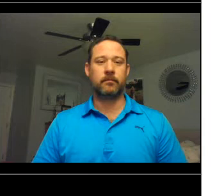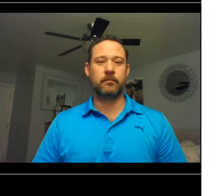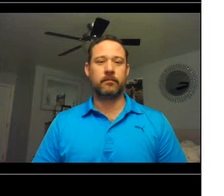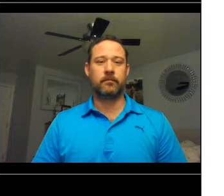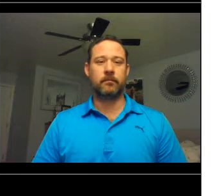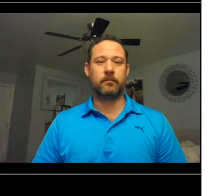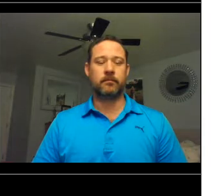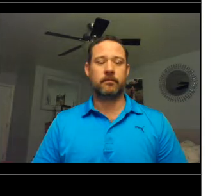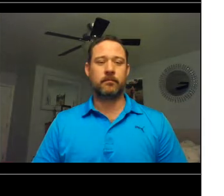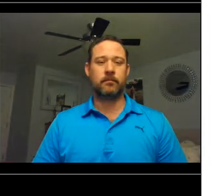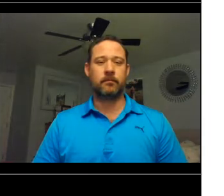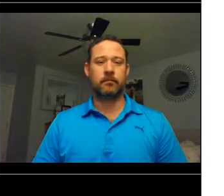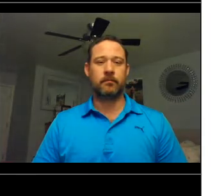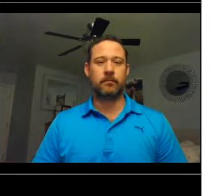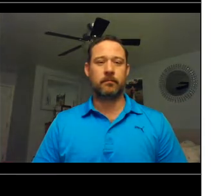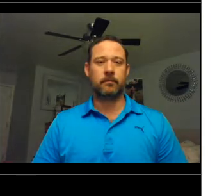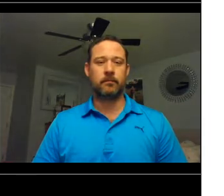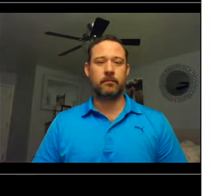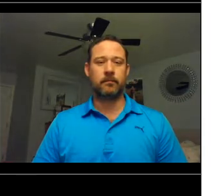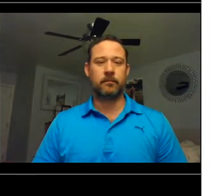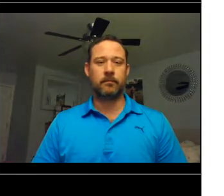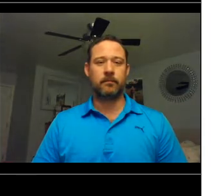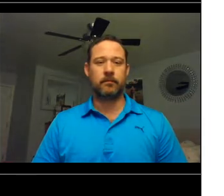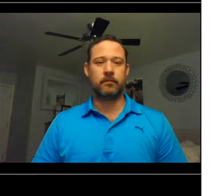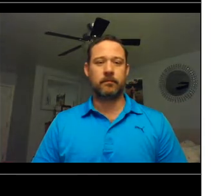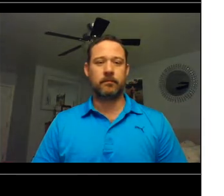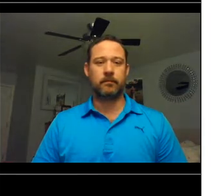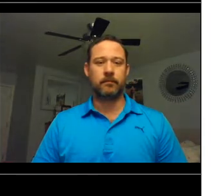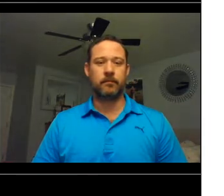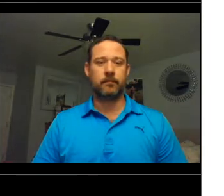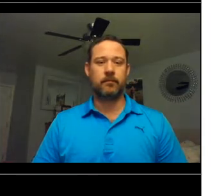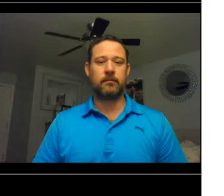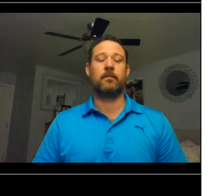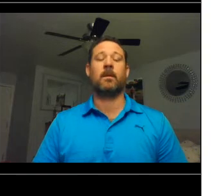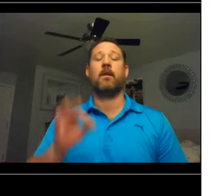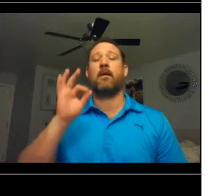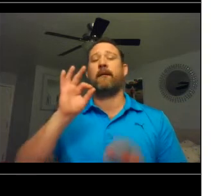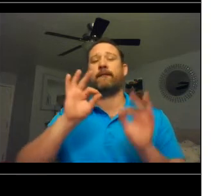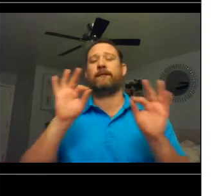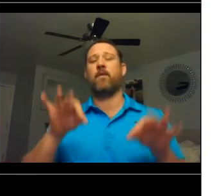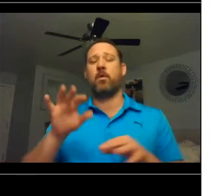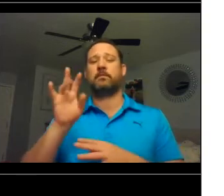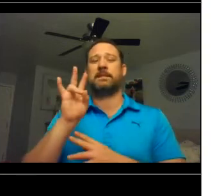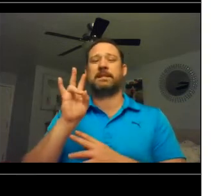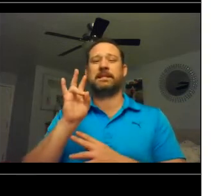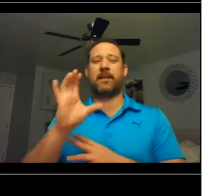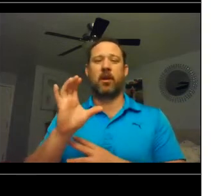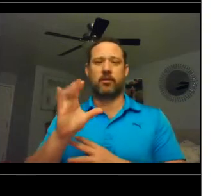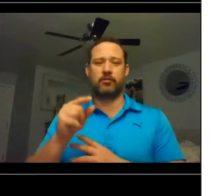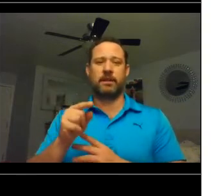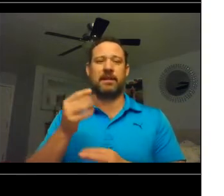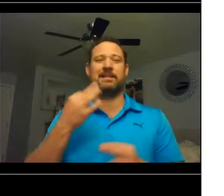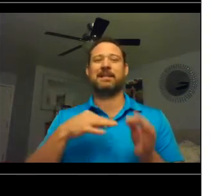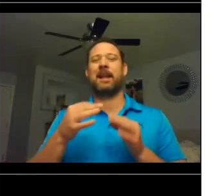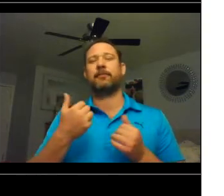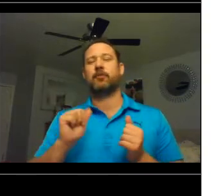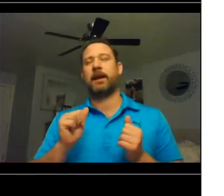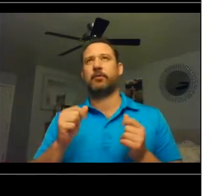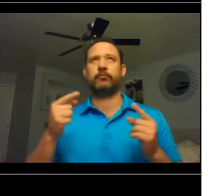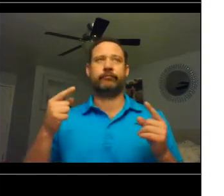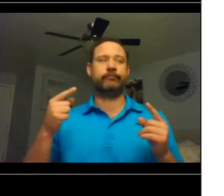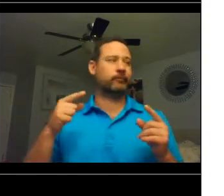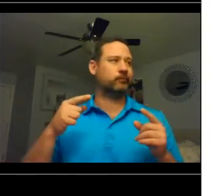Form 700 is a form that, instead of me trying to struggle through